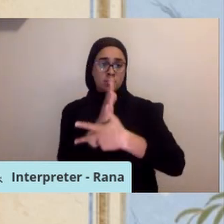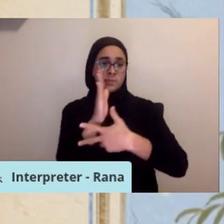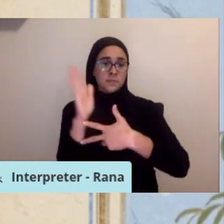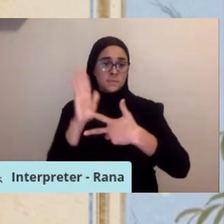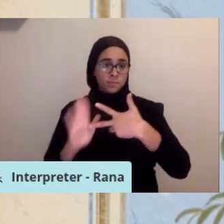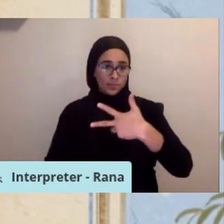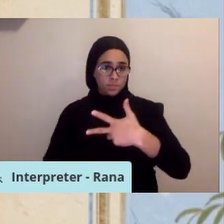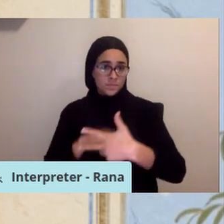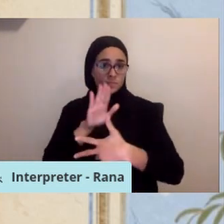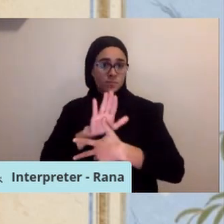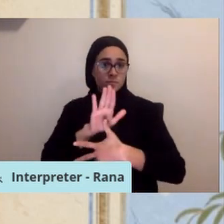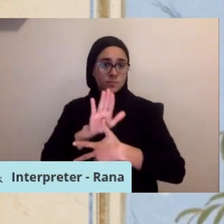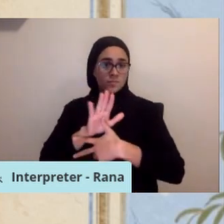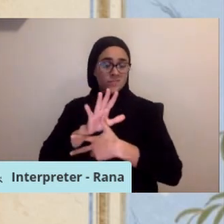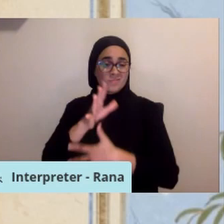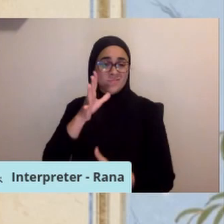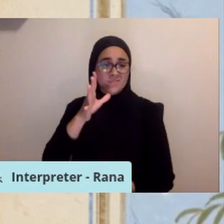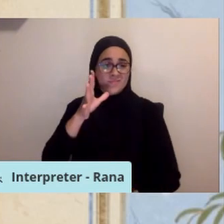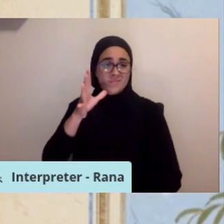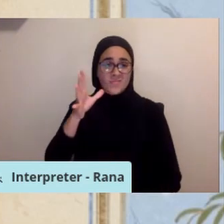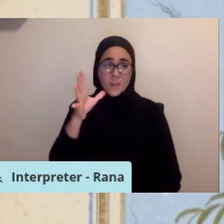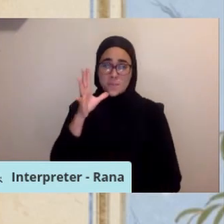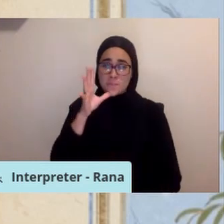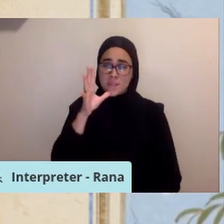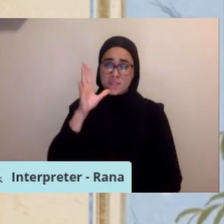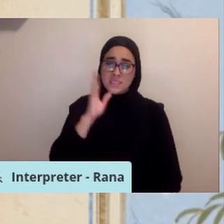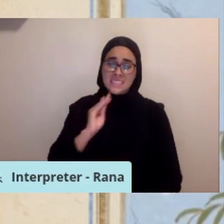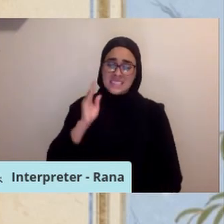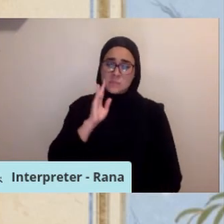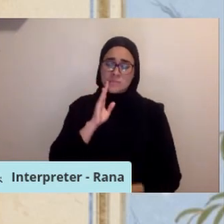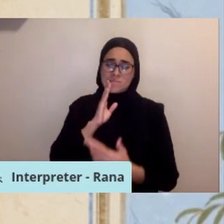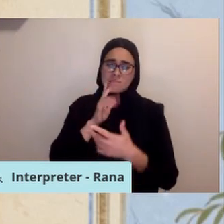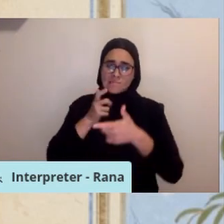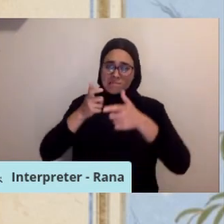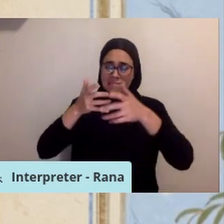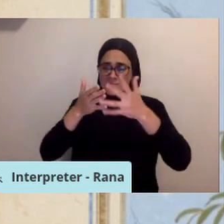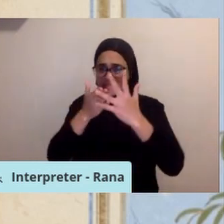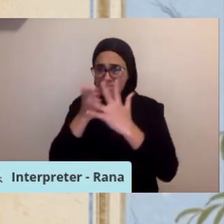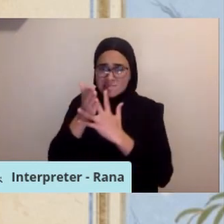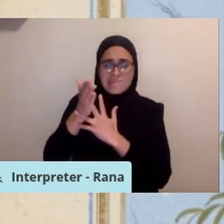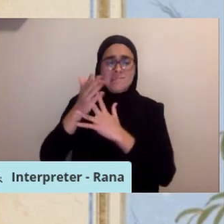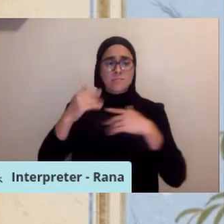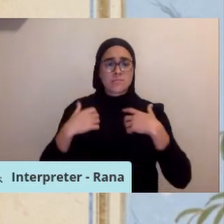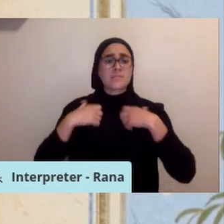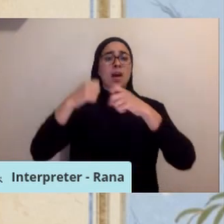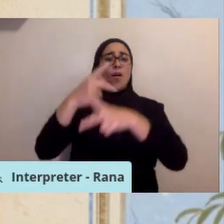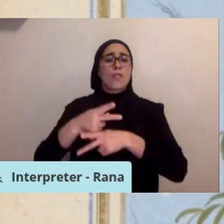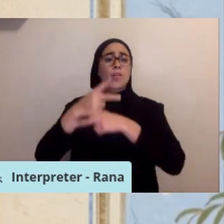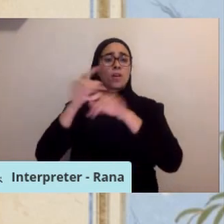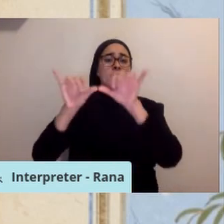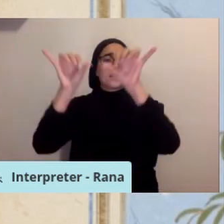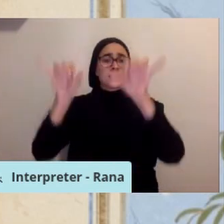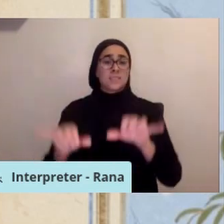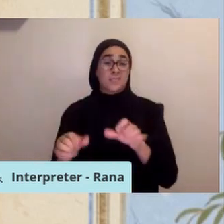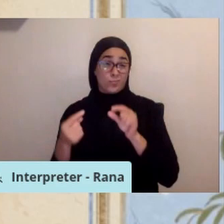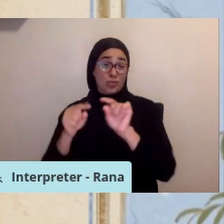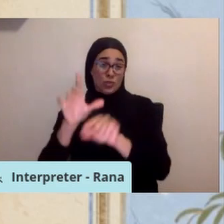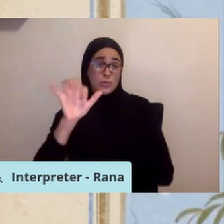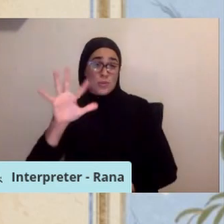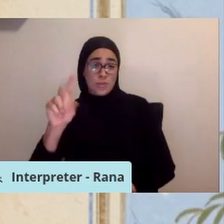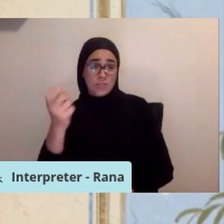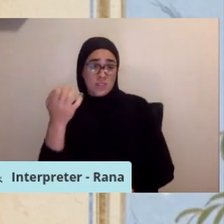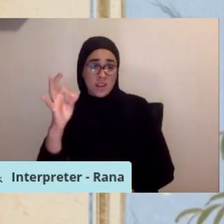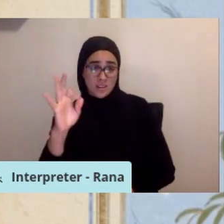One, the experience of a parent navigating the healthcare system in time of a pandemic. Two, the